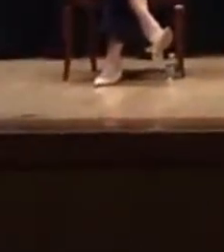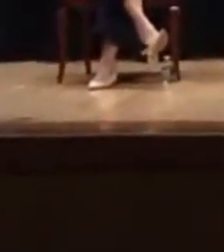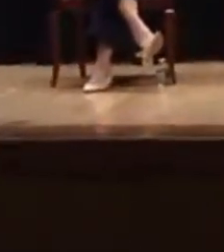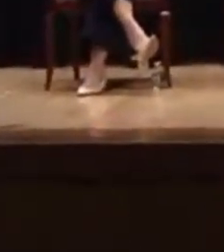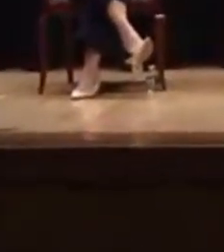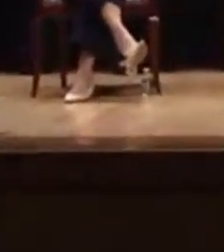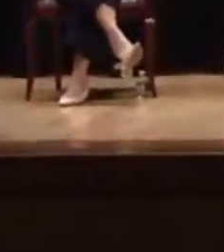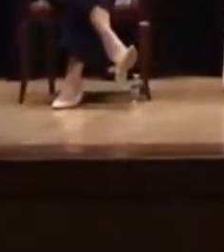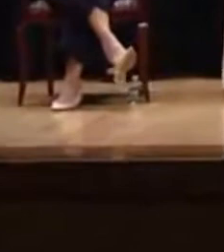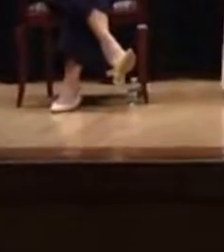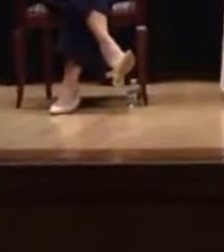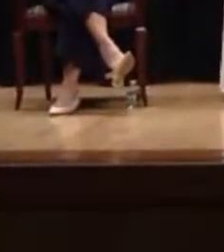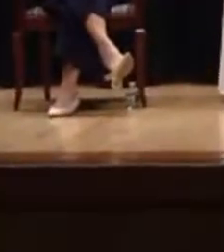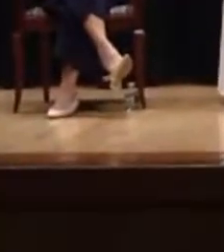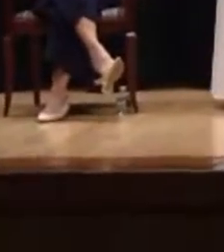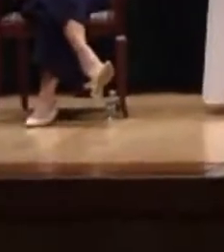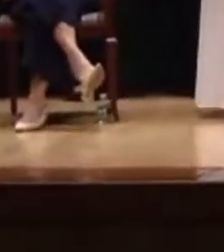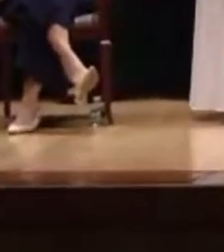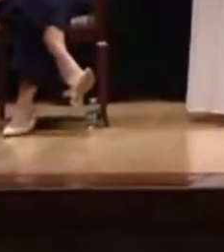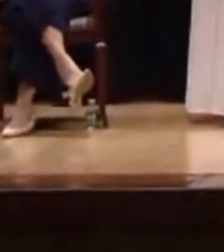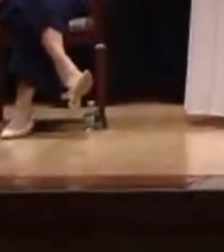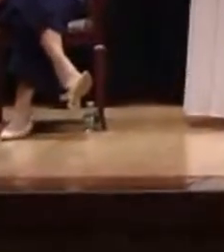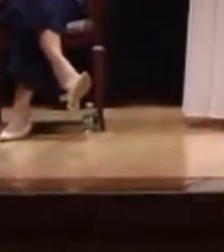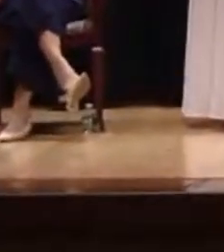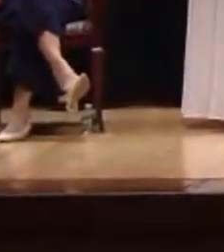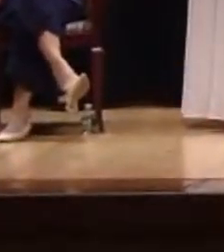University of Rochester School of Nursing.